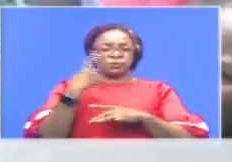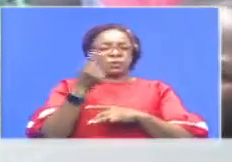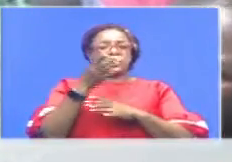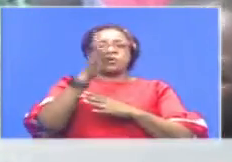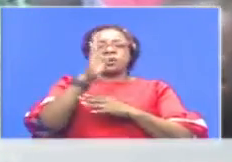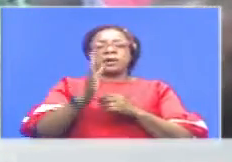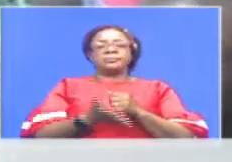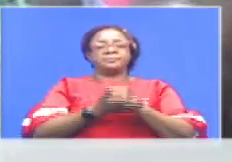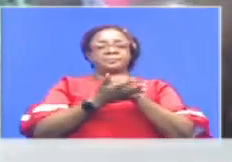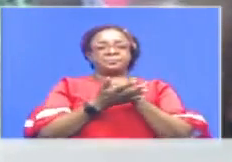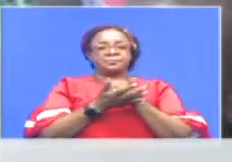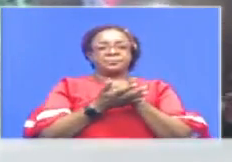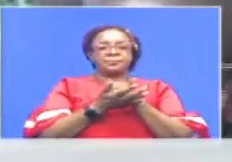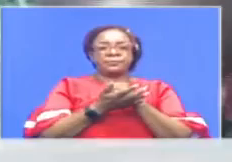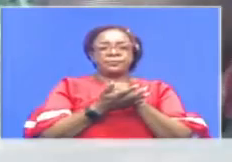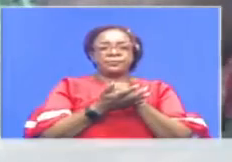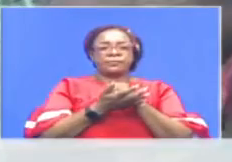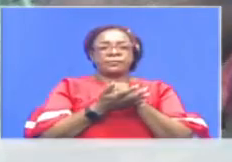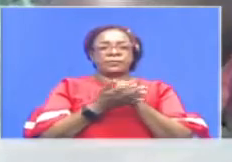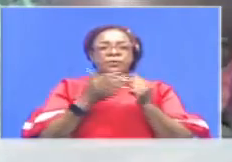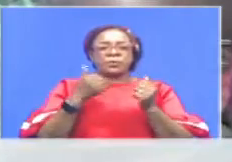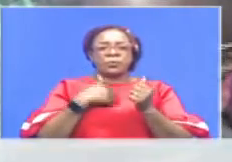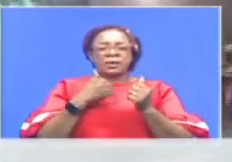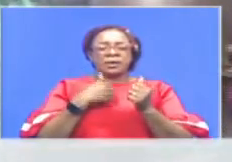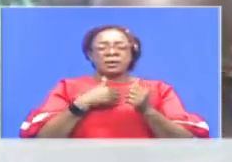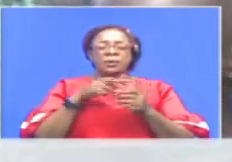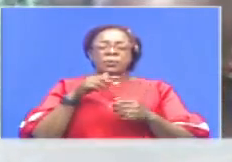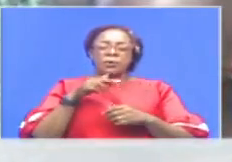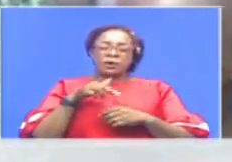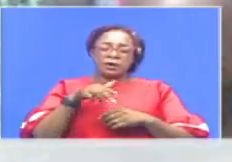alitusaidia. Tulikuja mpaka tukatembea,